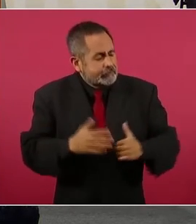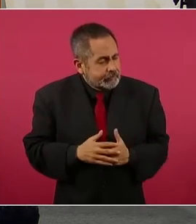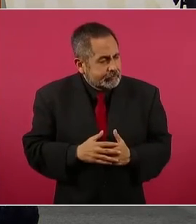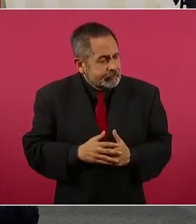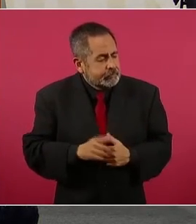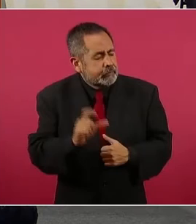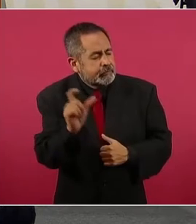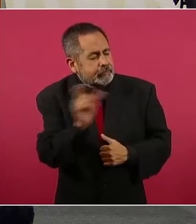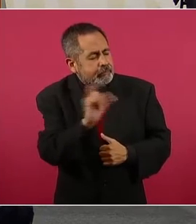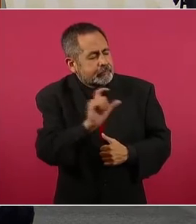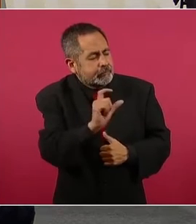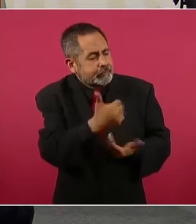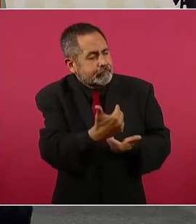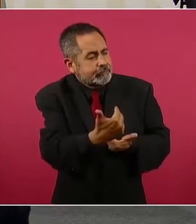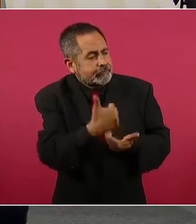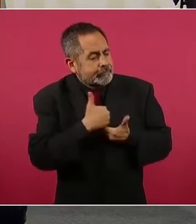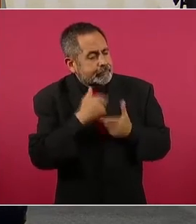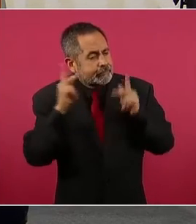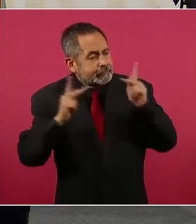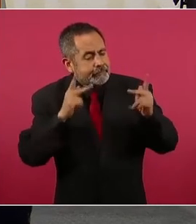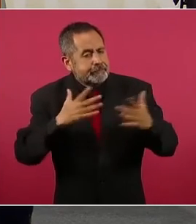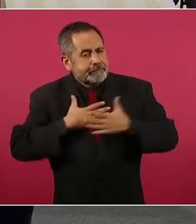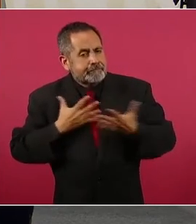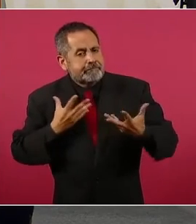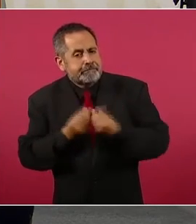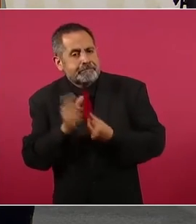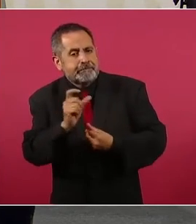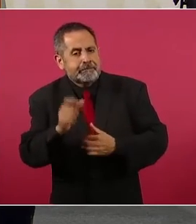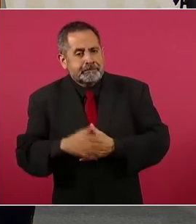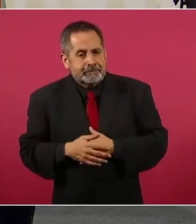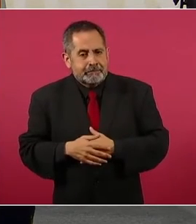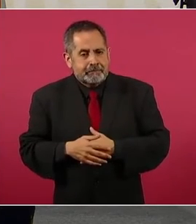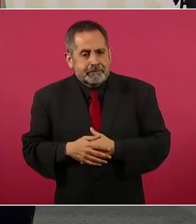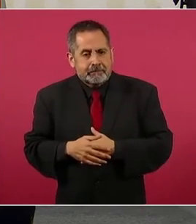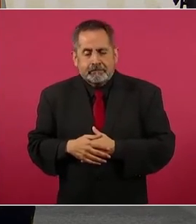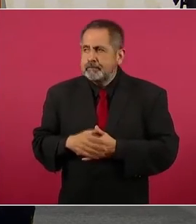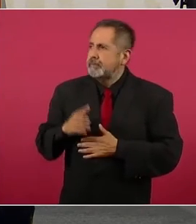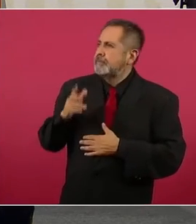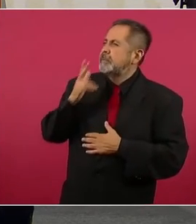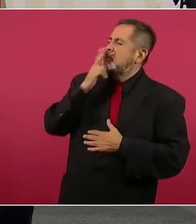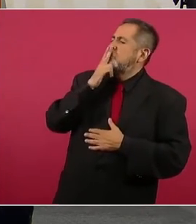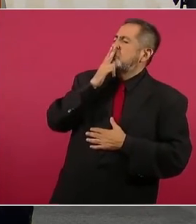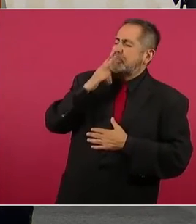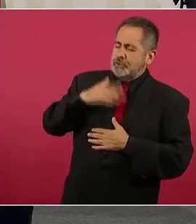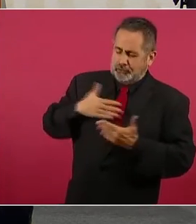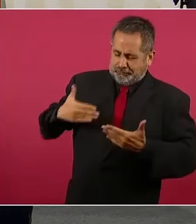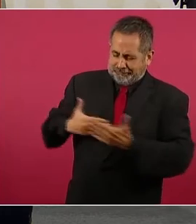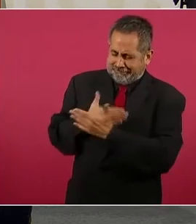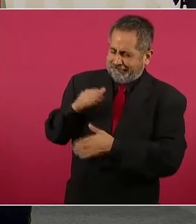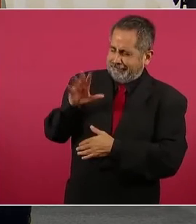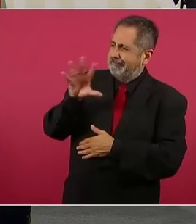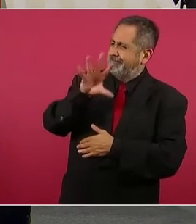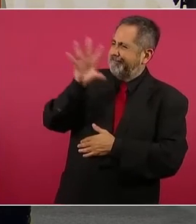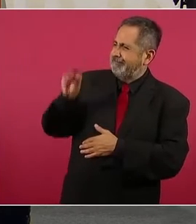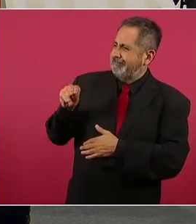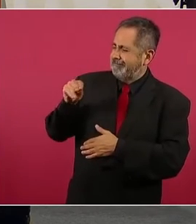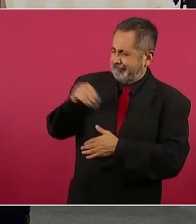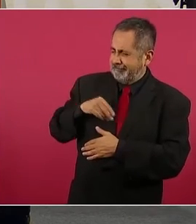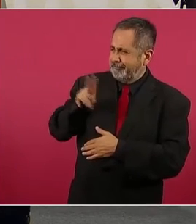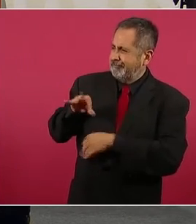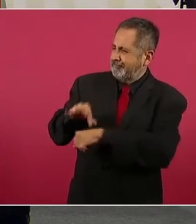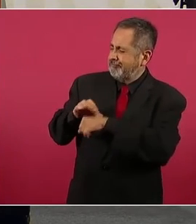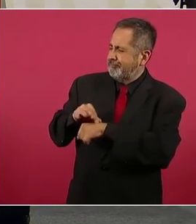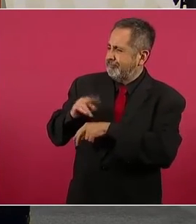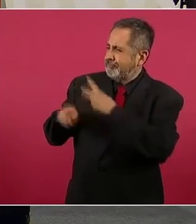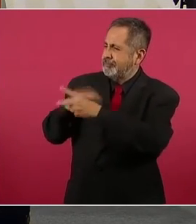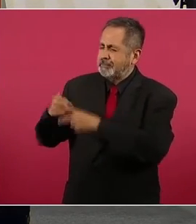When are you coming? Cuando viene? No he visitado a mi patria, a Sudafrican. I haven't visited my South African